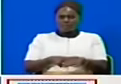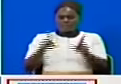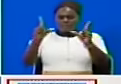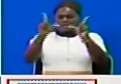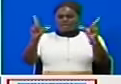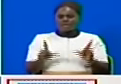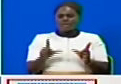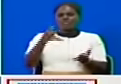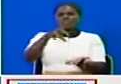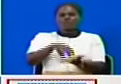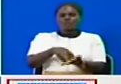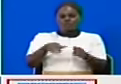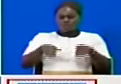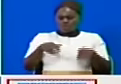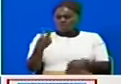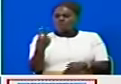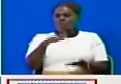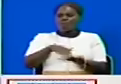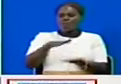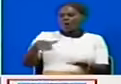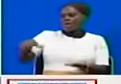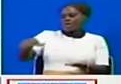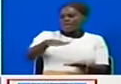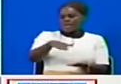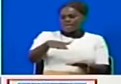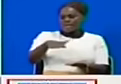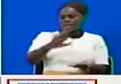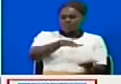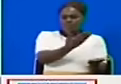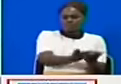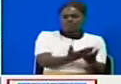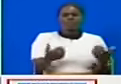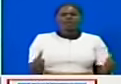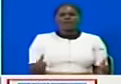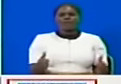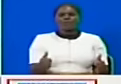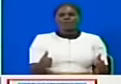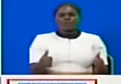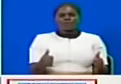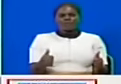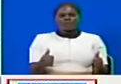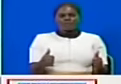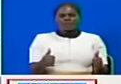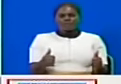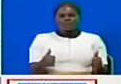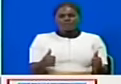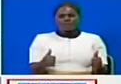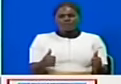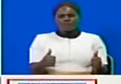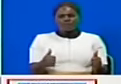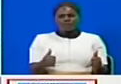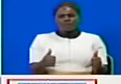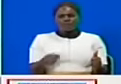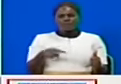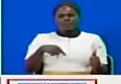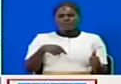is the situation. We are waiting for two more constituencies to arrive here, or the results rather to be brought to this place, and therefore we are